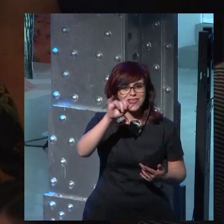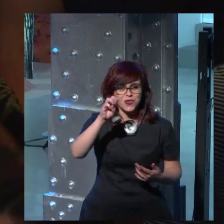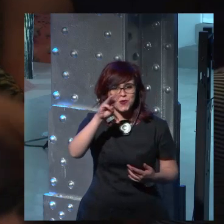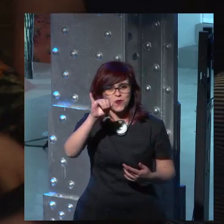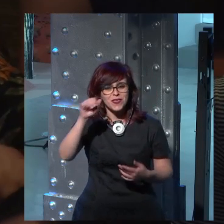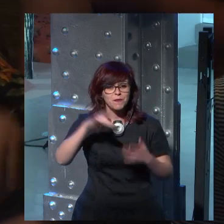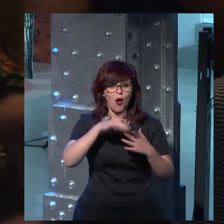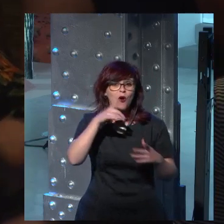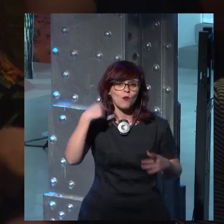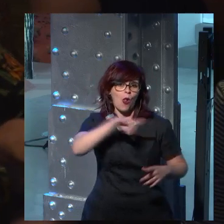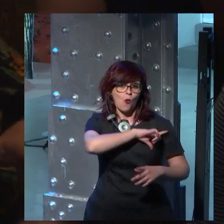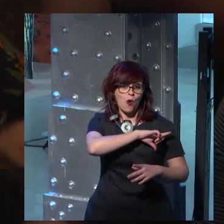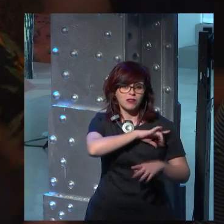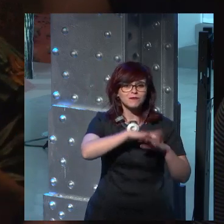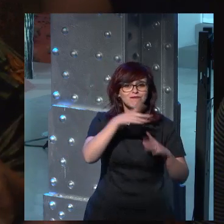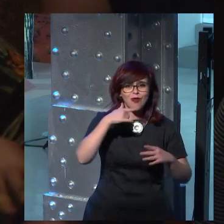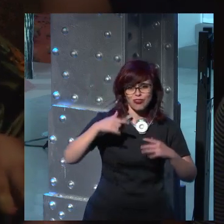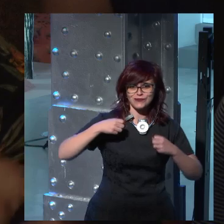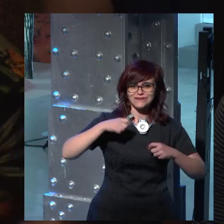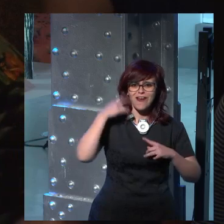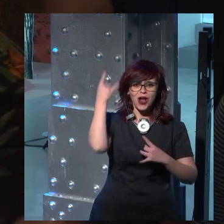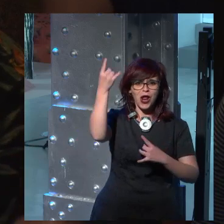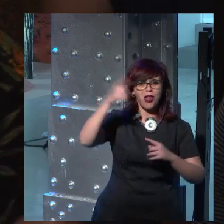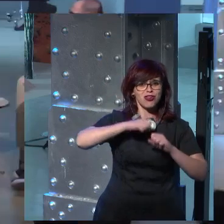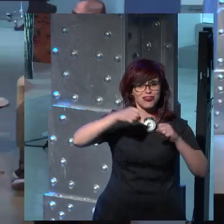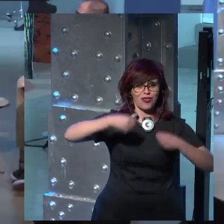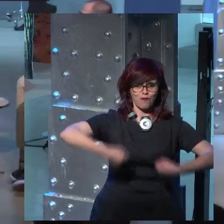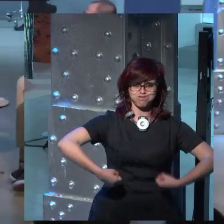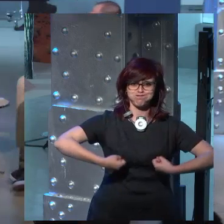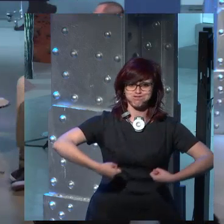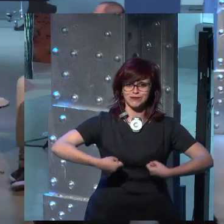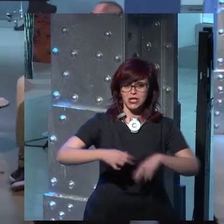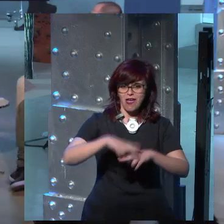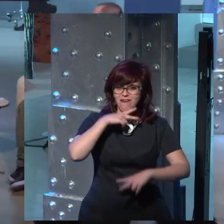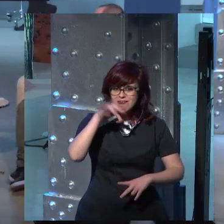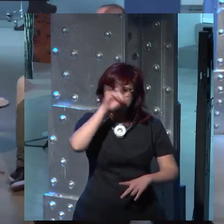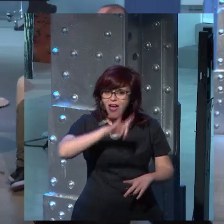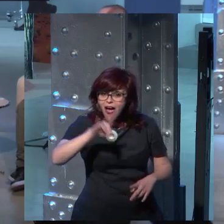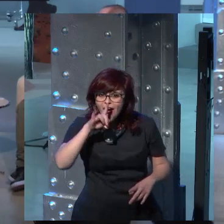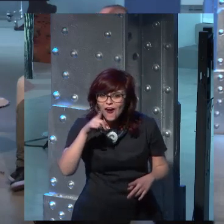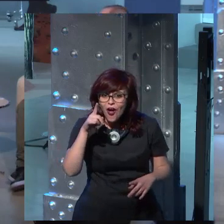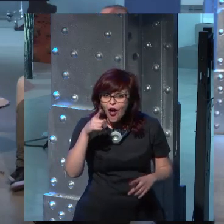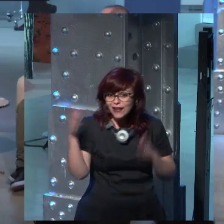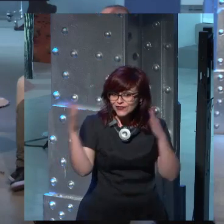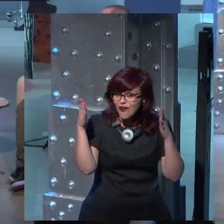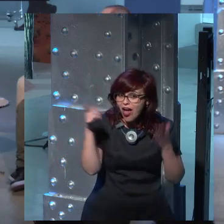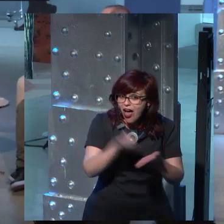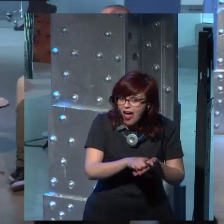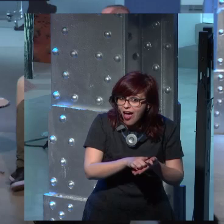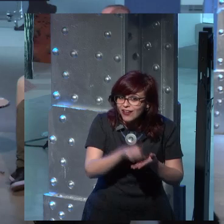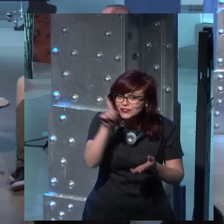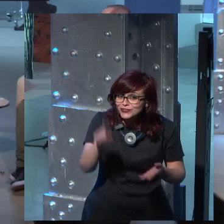Are we going to see Huey, the big security guard, the big black guy?